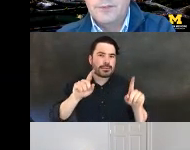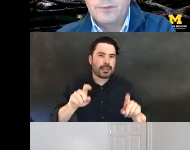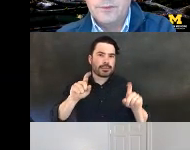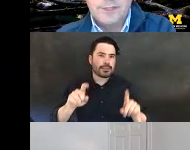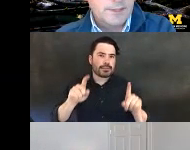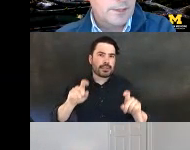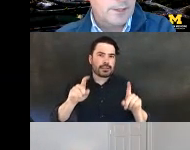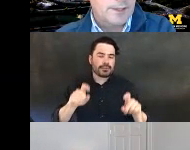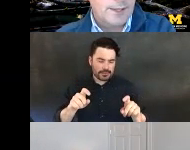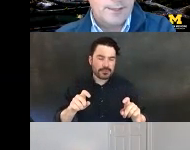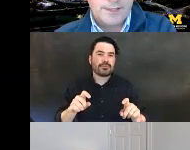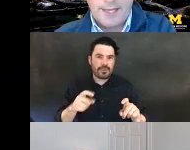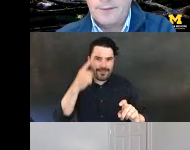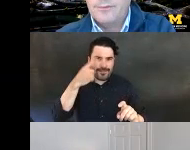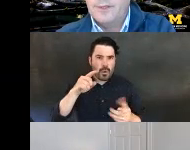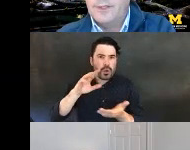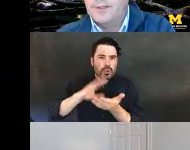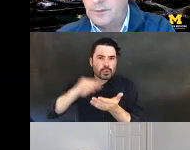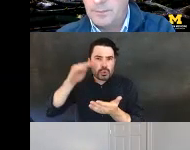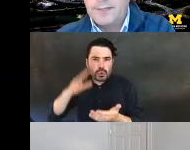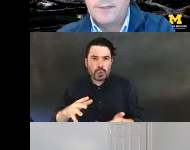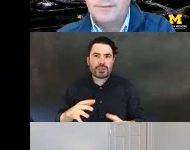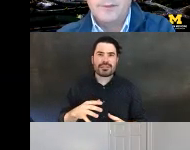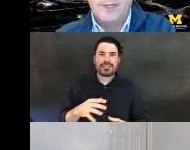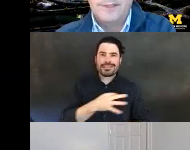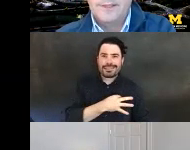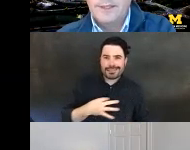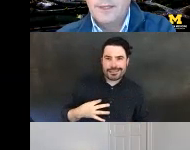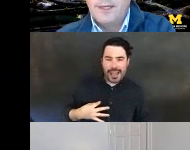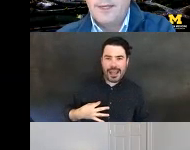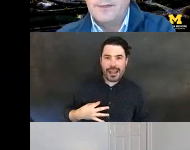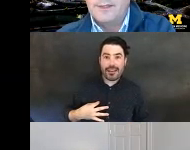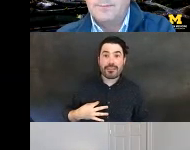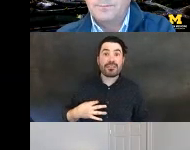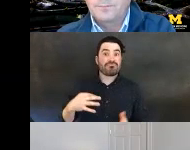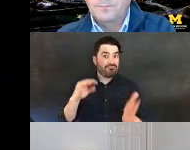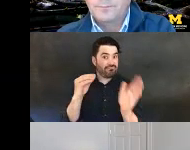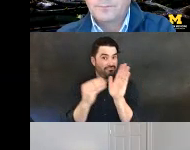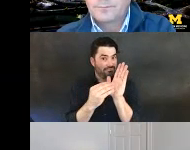of students and staff, including positivity rates, and